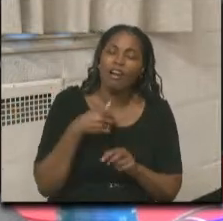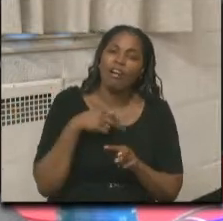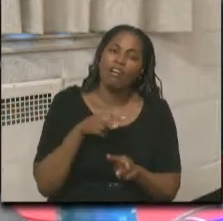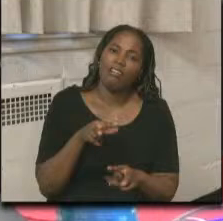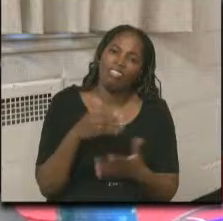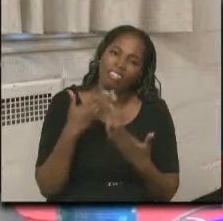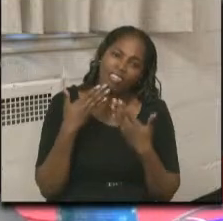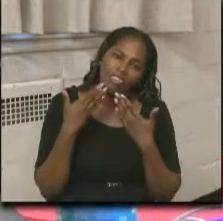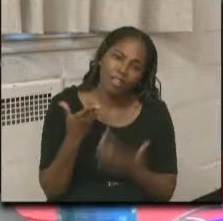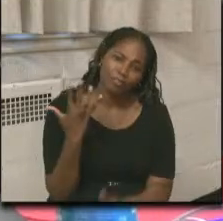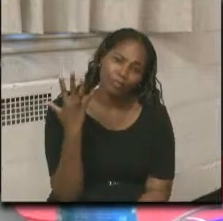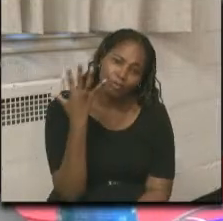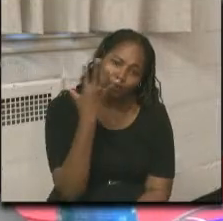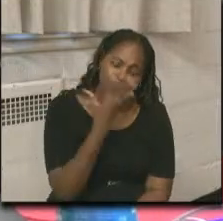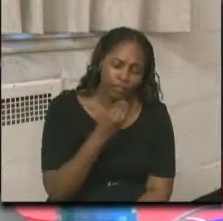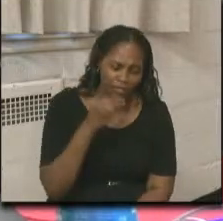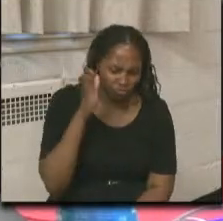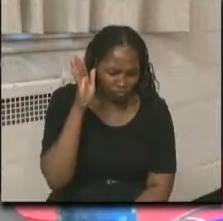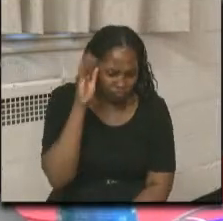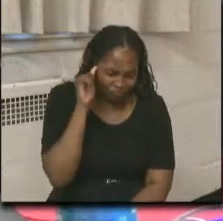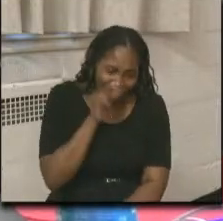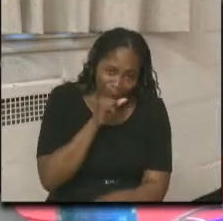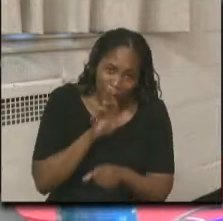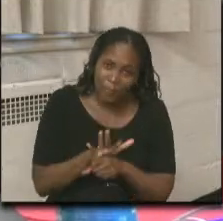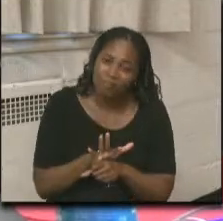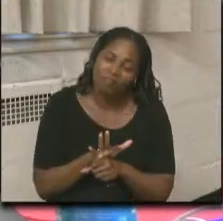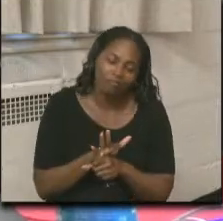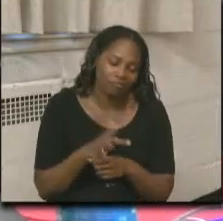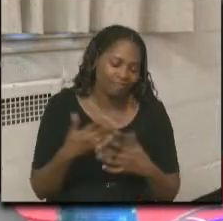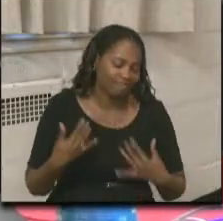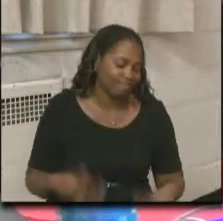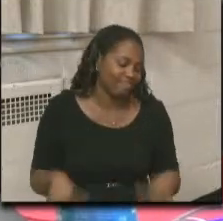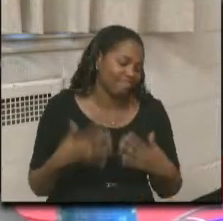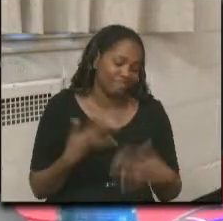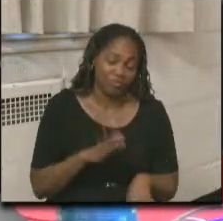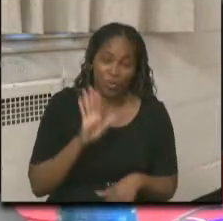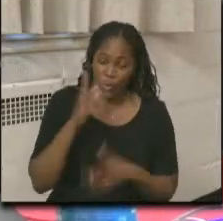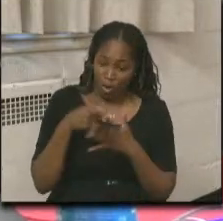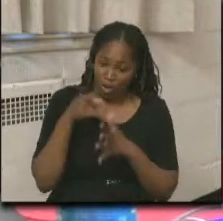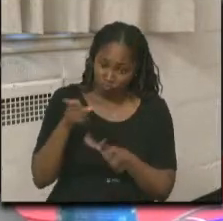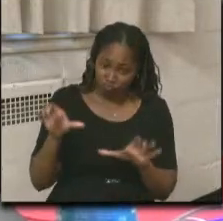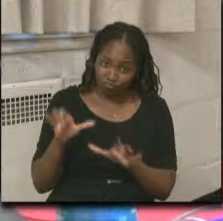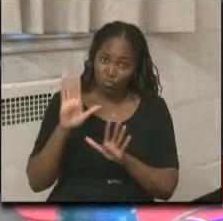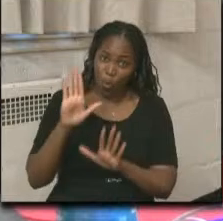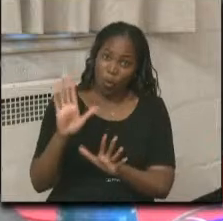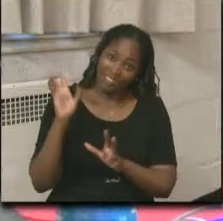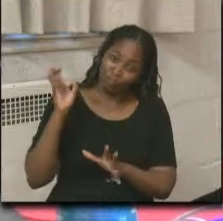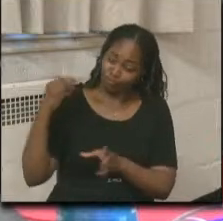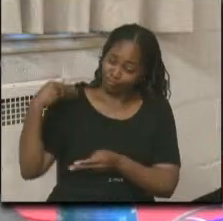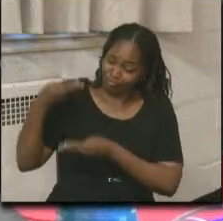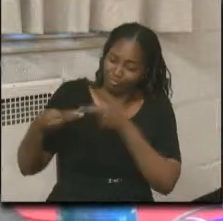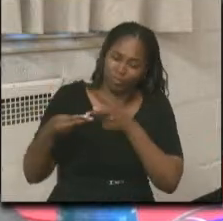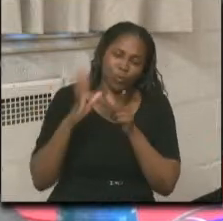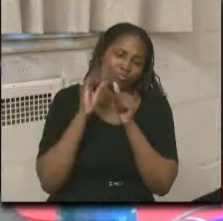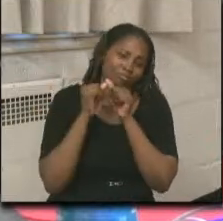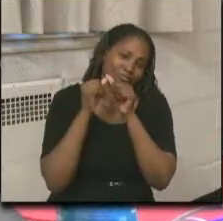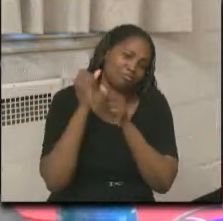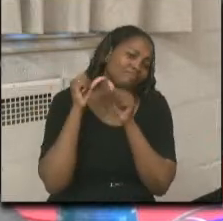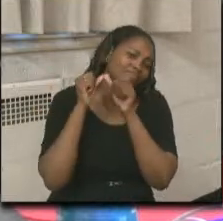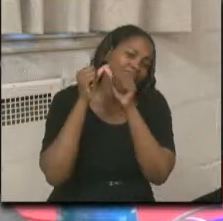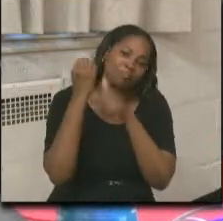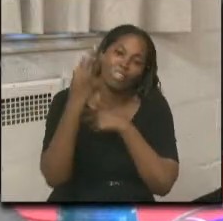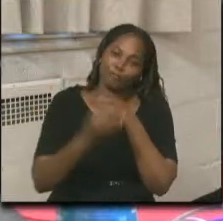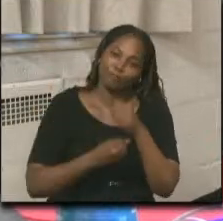be remembered for many years to come, as you have hoped, and I'm looking forward to continuing to work together. I want to